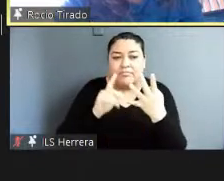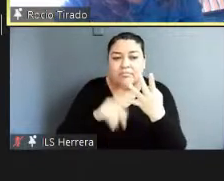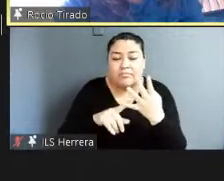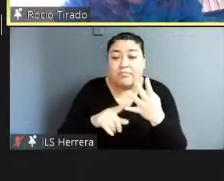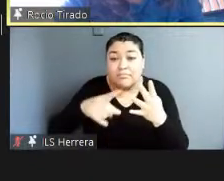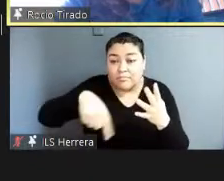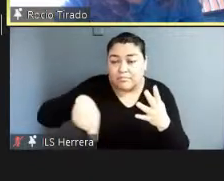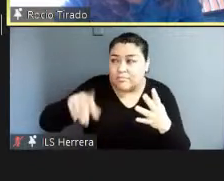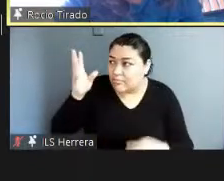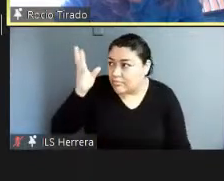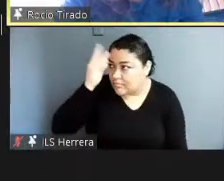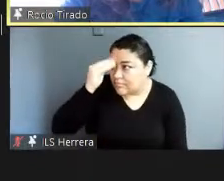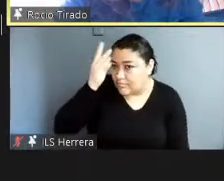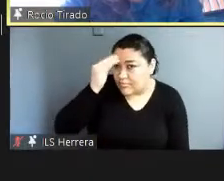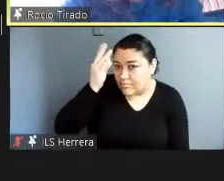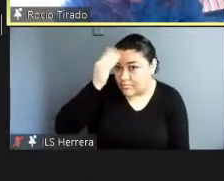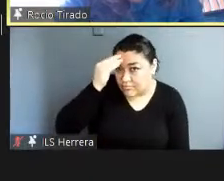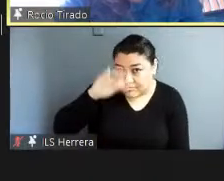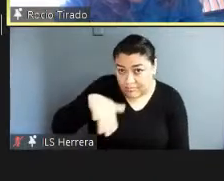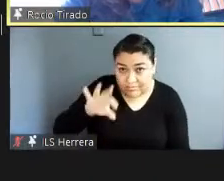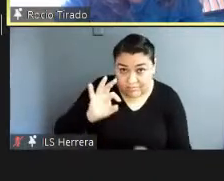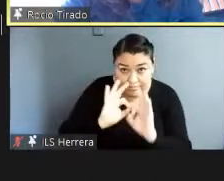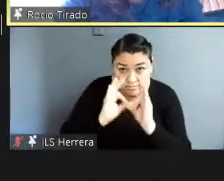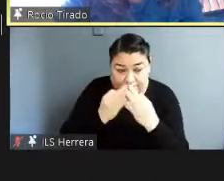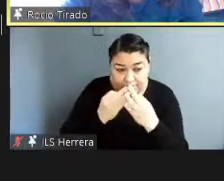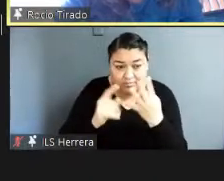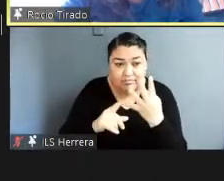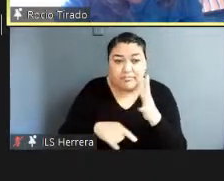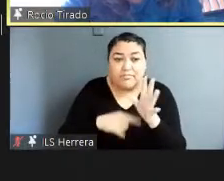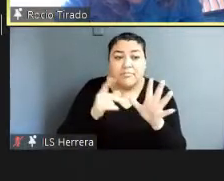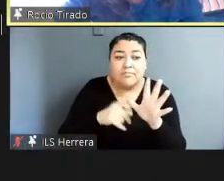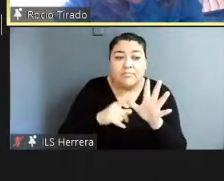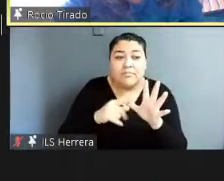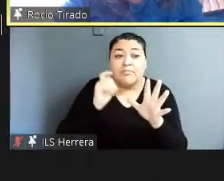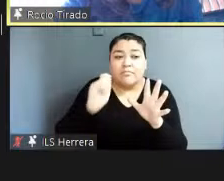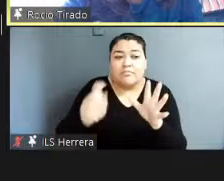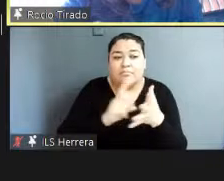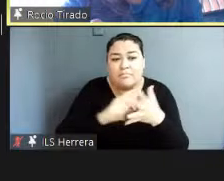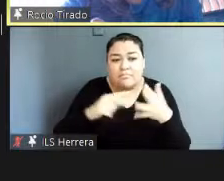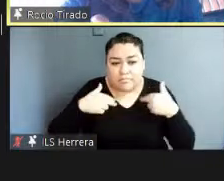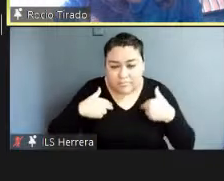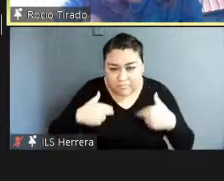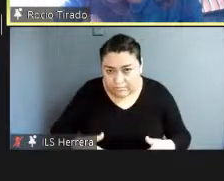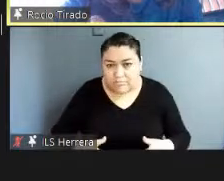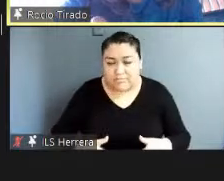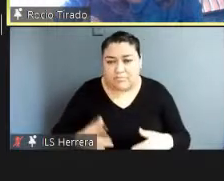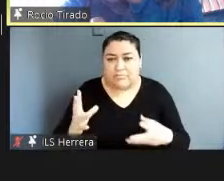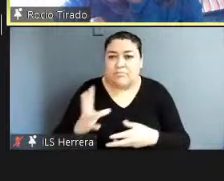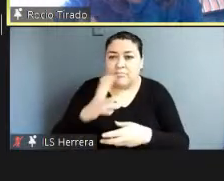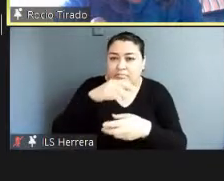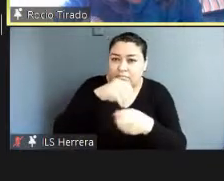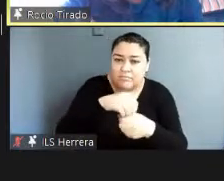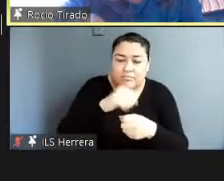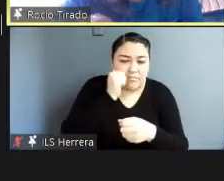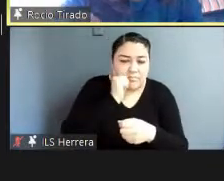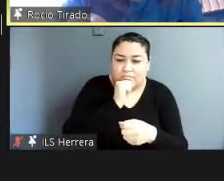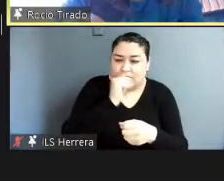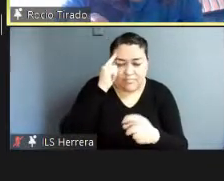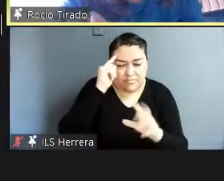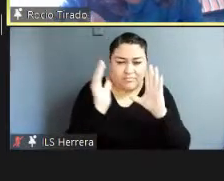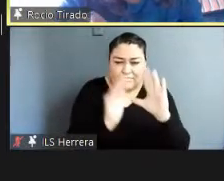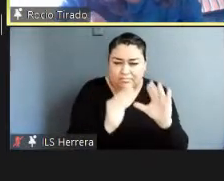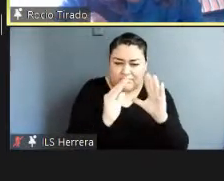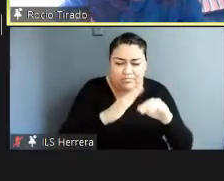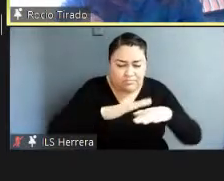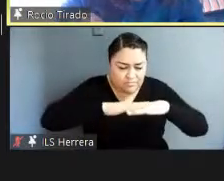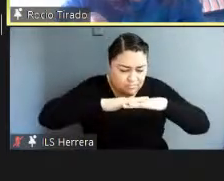assessment. To design an assessment model of competency-based training, include human dignity, human rights, and gender